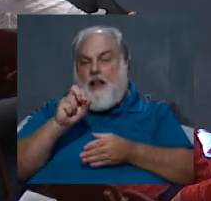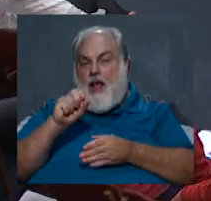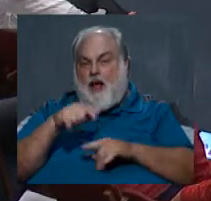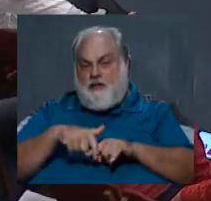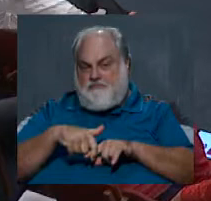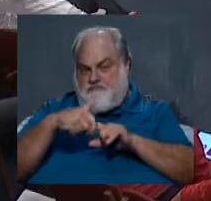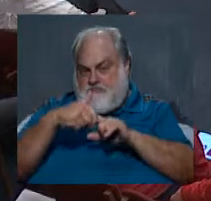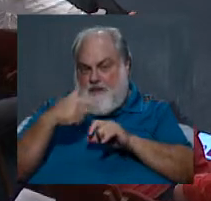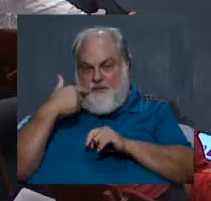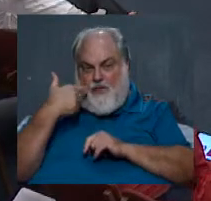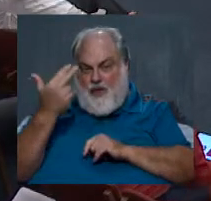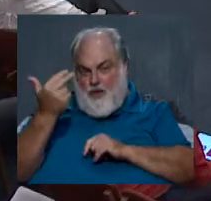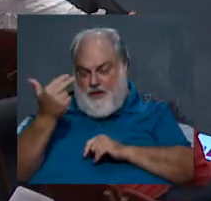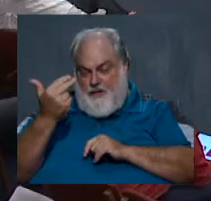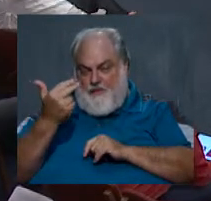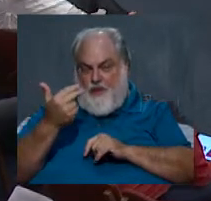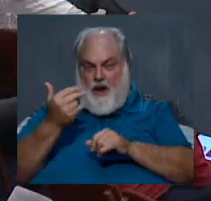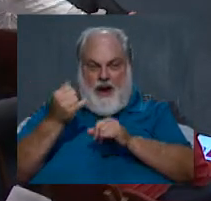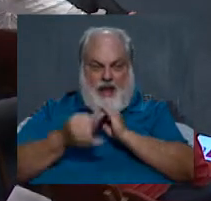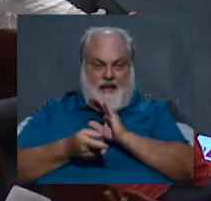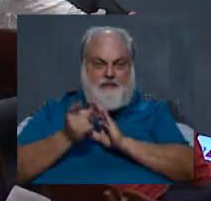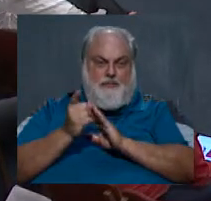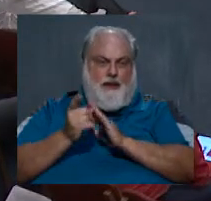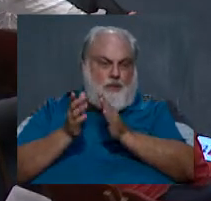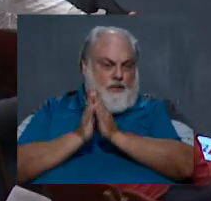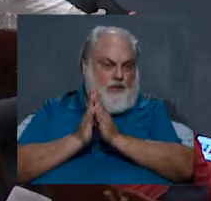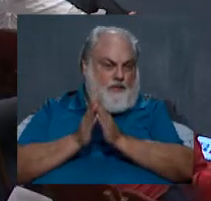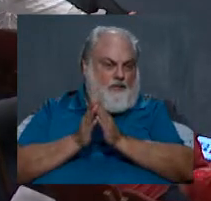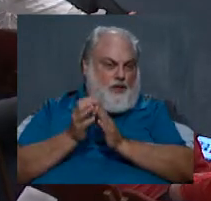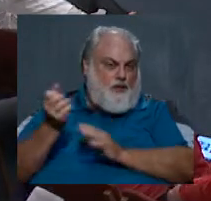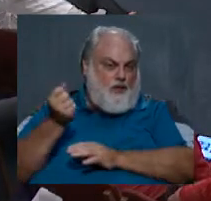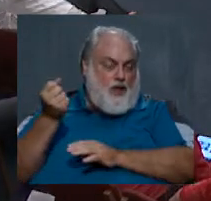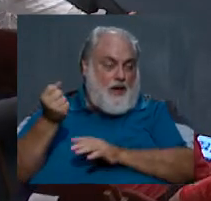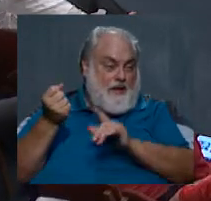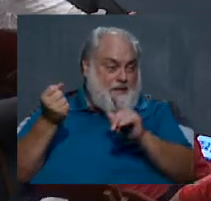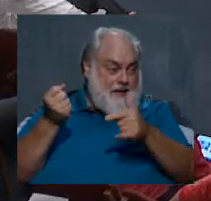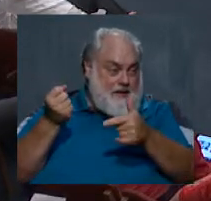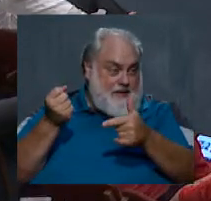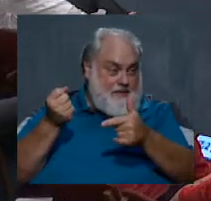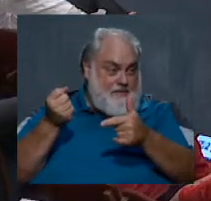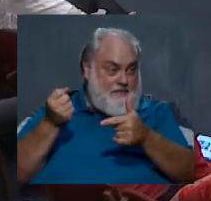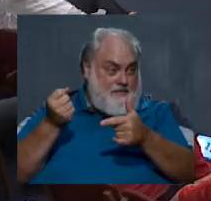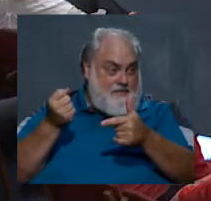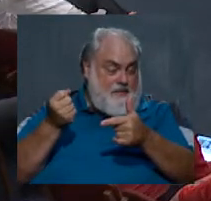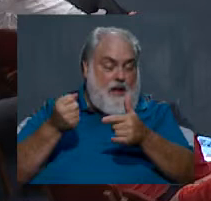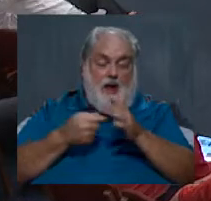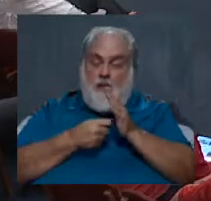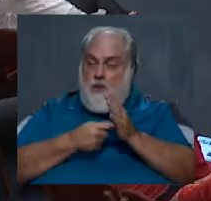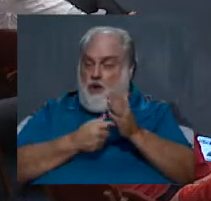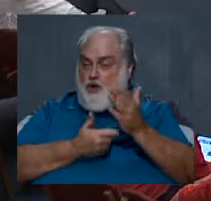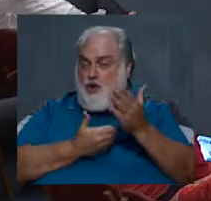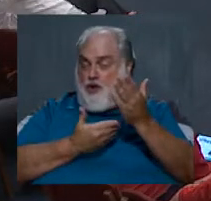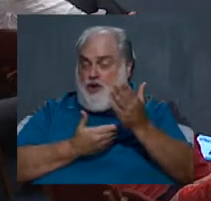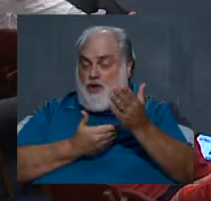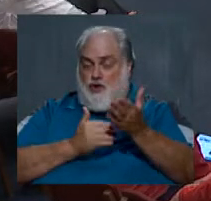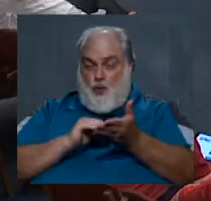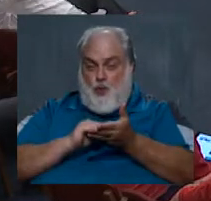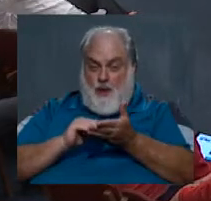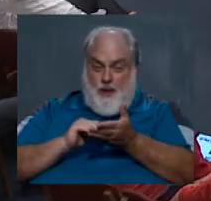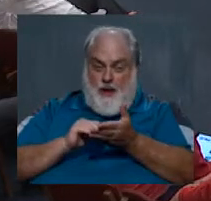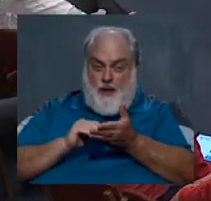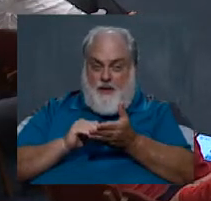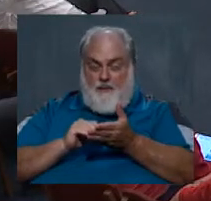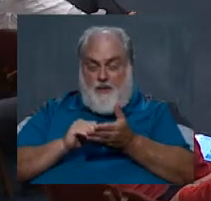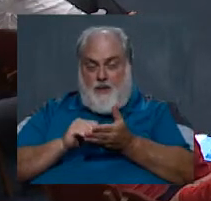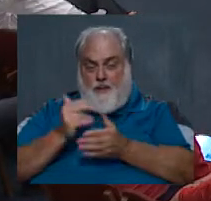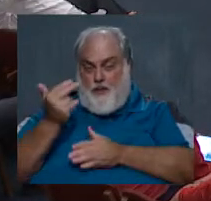for item 13 for late deferral. Thank you. A second? Second. All right, we have a motion to waive the bylaw so we can